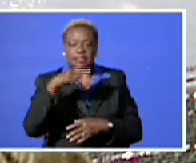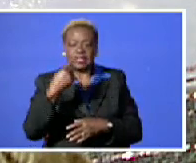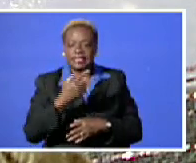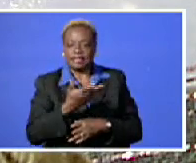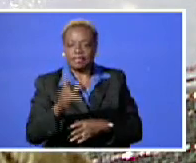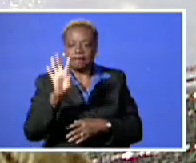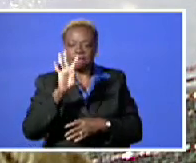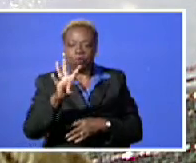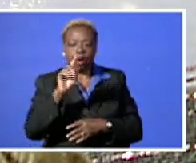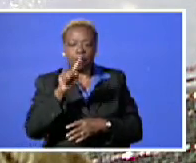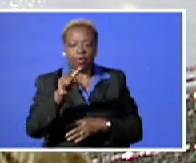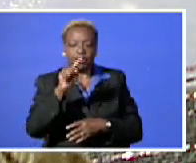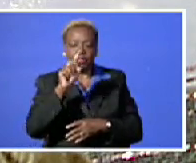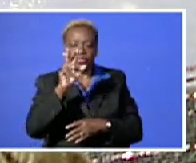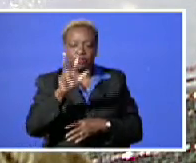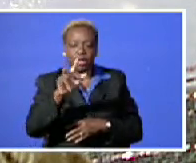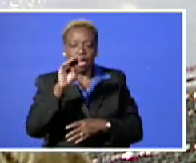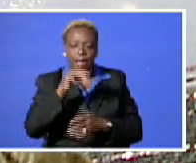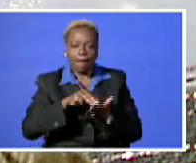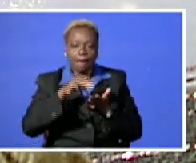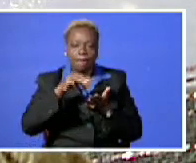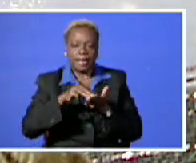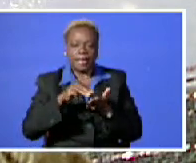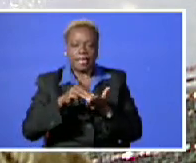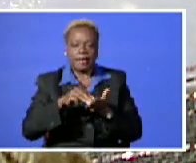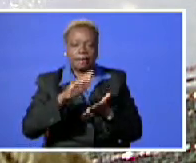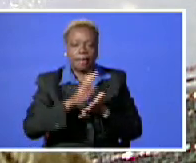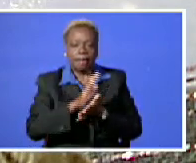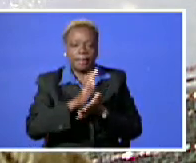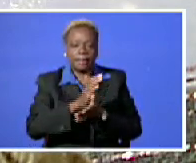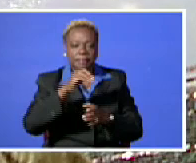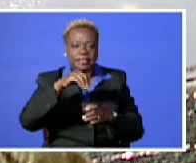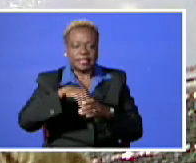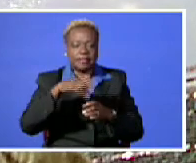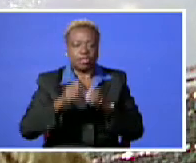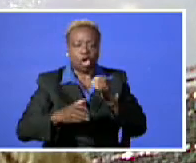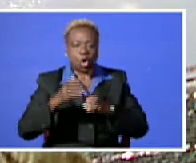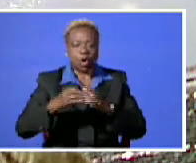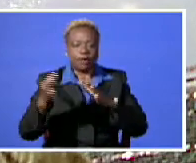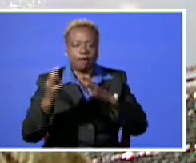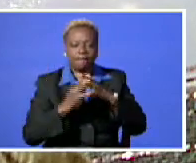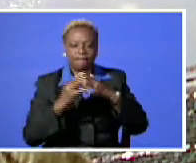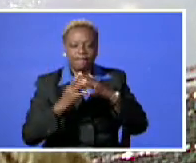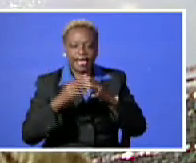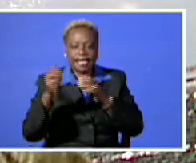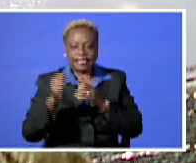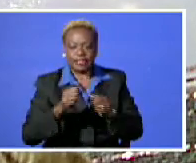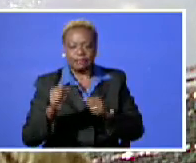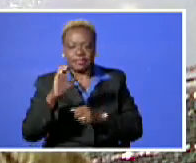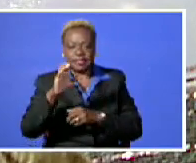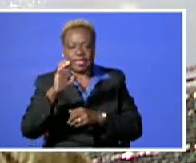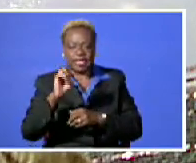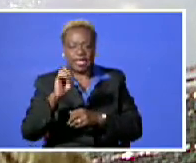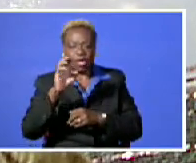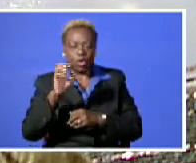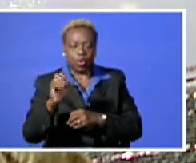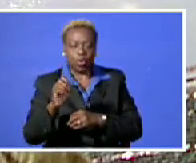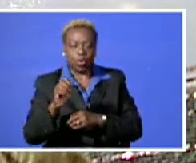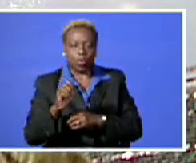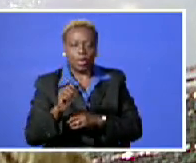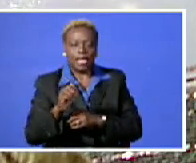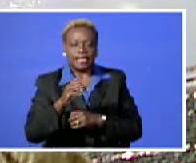approximately 4.3 million documents in the court's filing system. CEO and co-founder of ZCOM